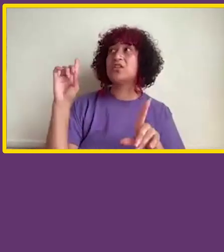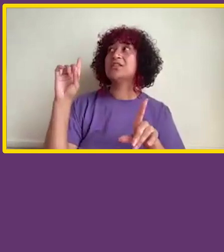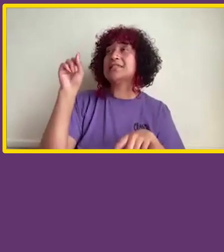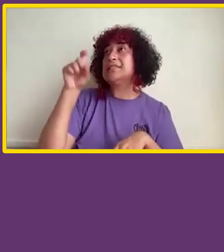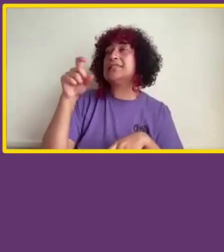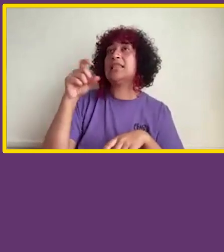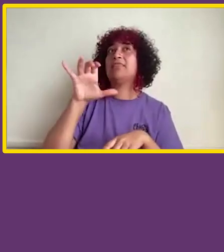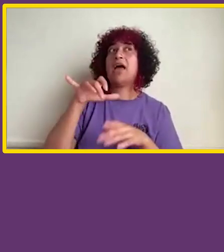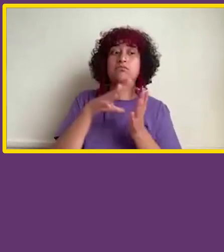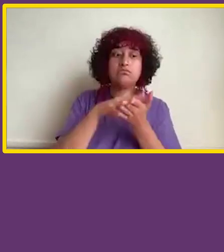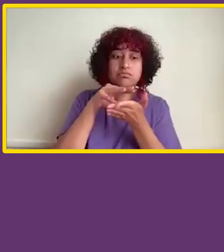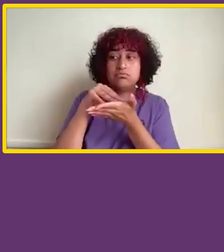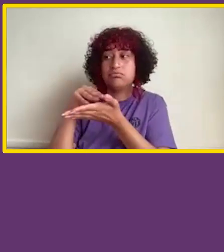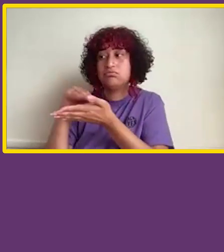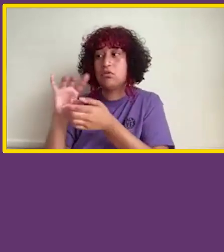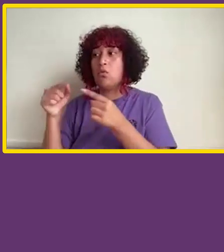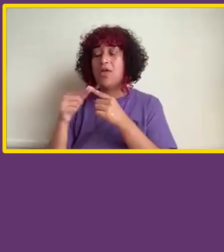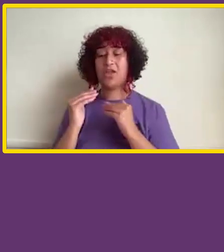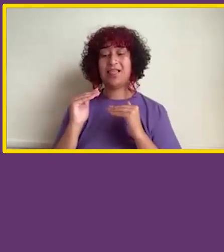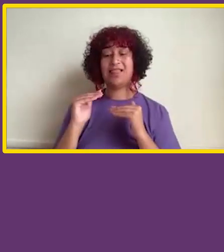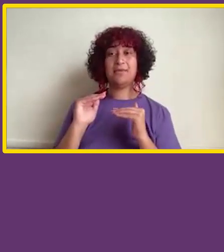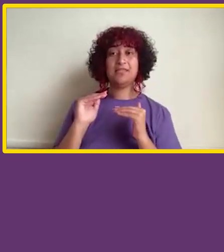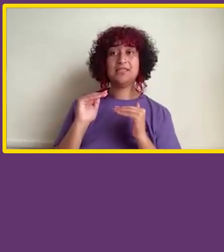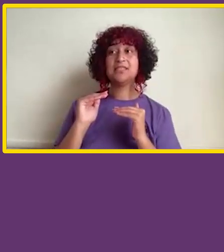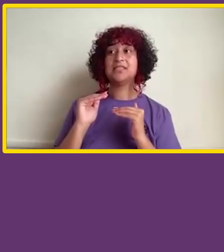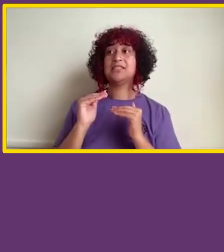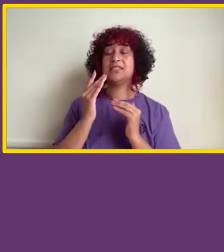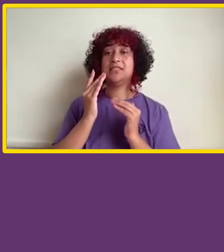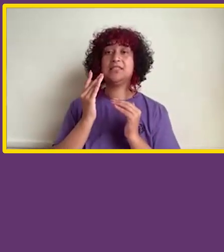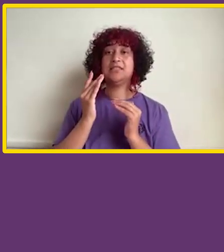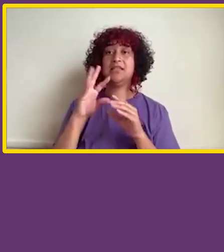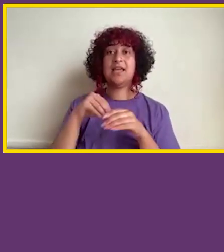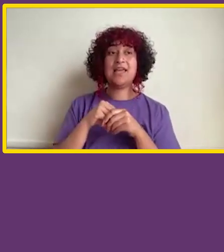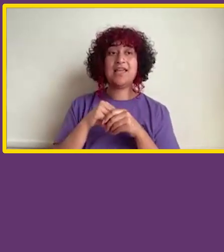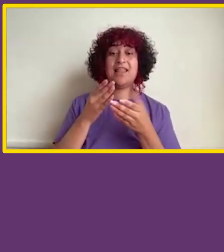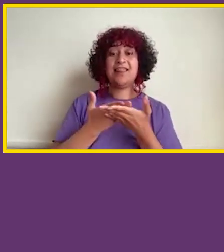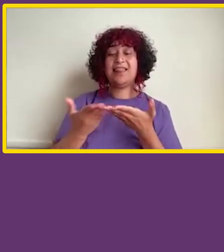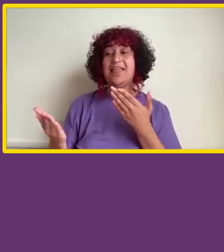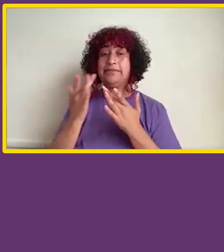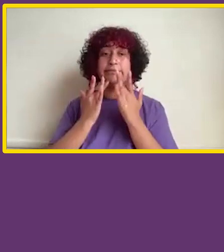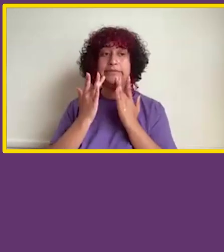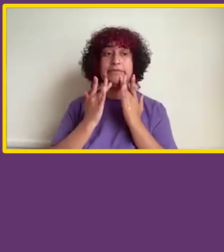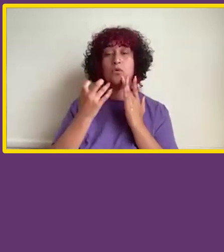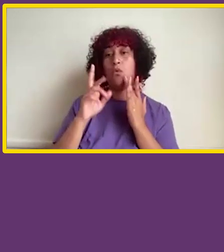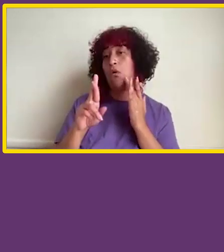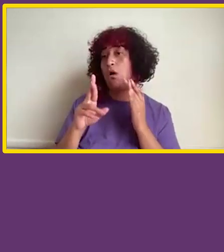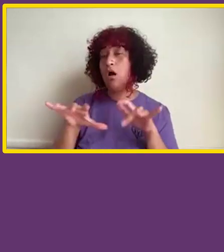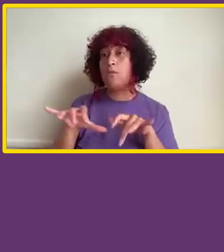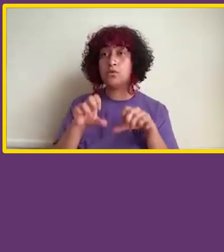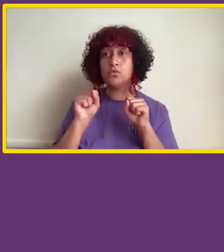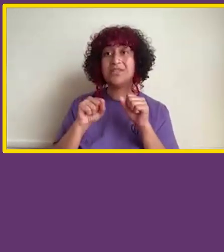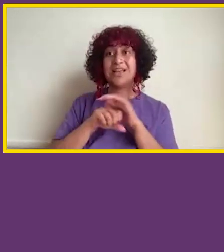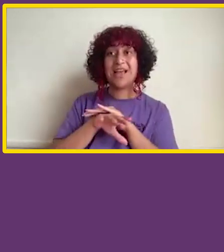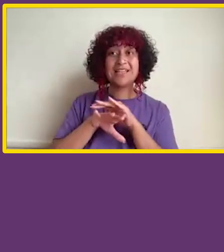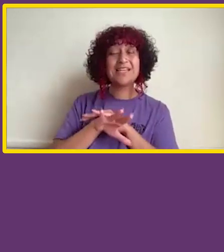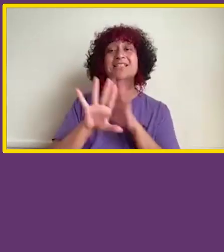resourcefulness when there are limits in resources or limits in access to opportunity.